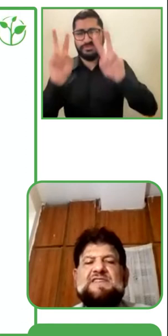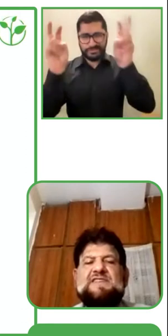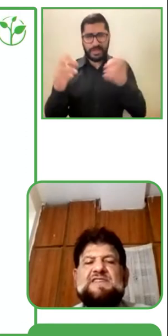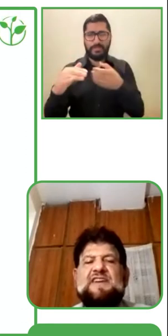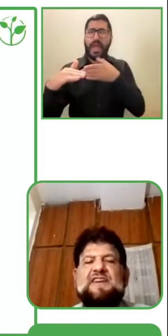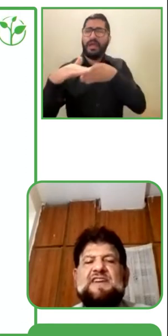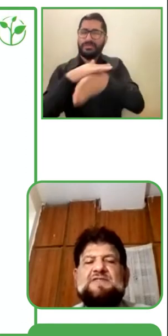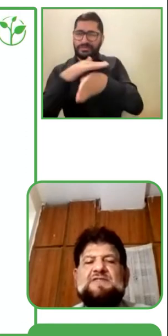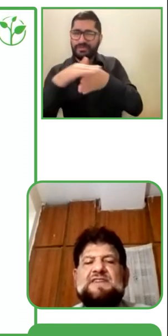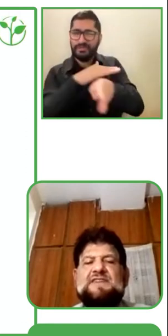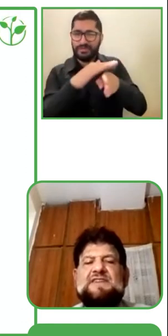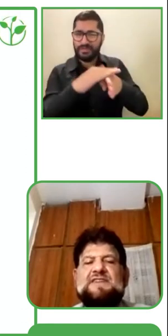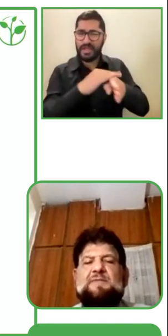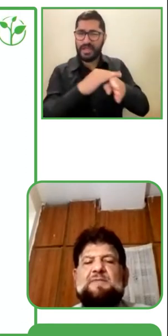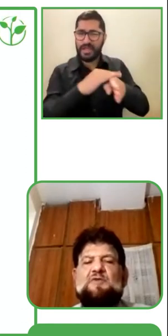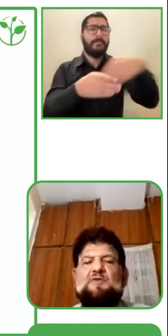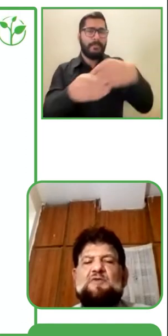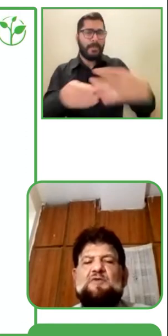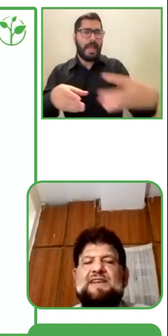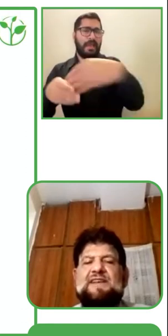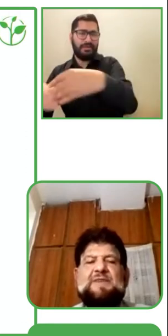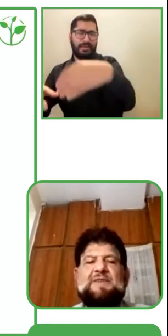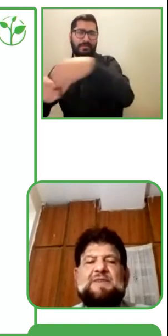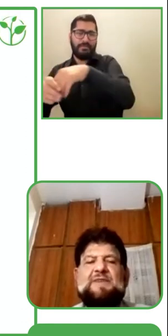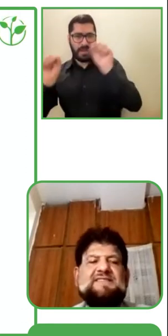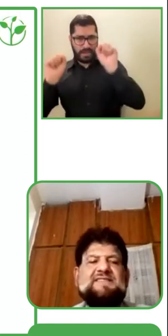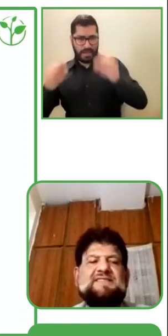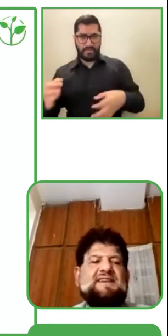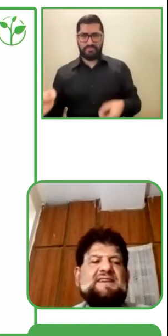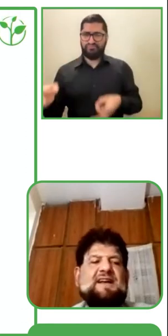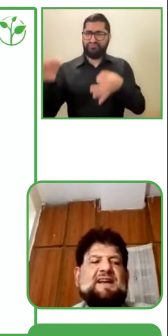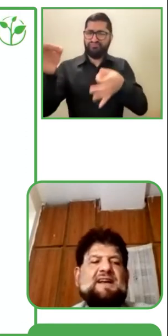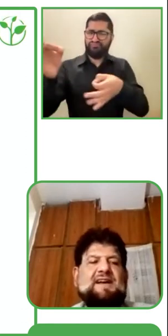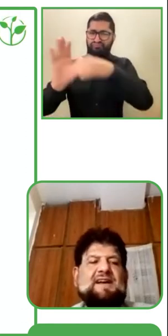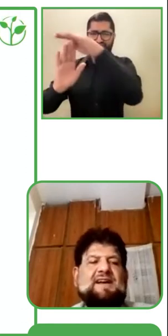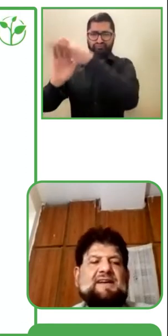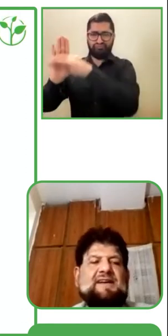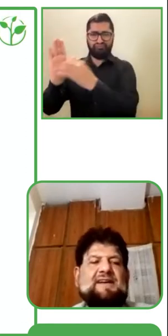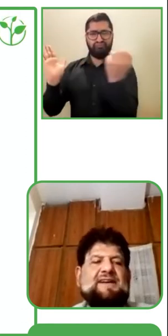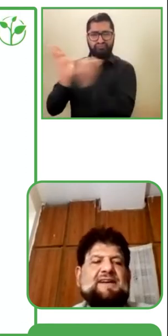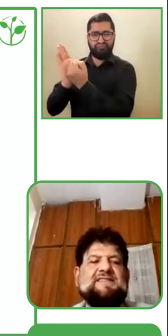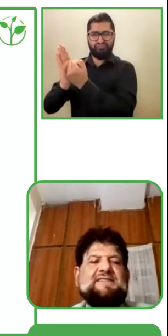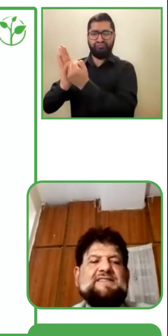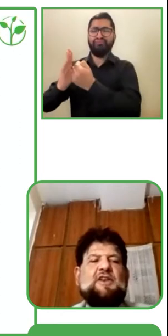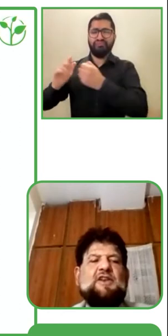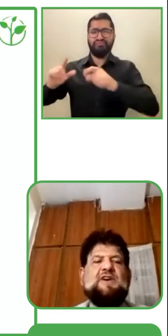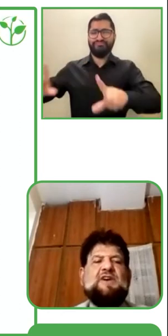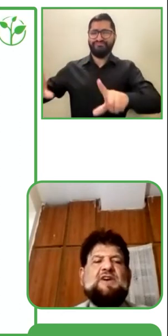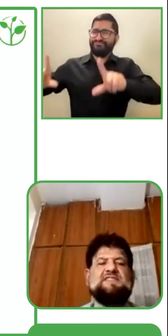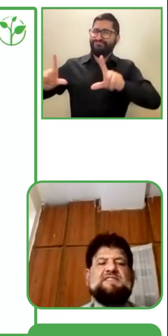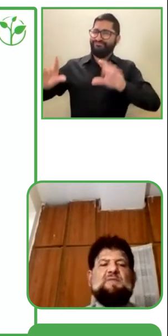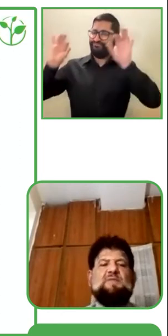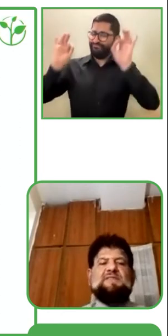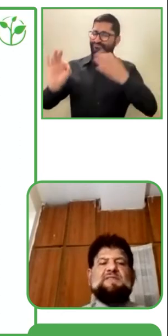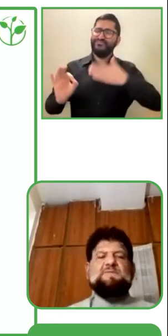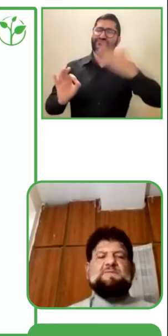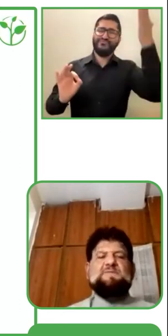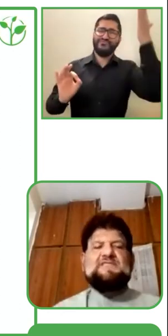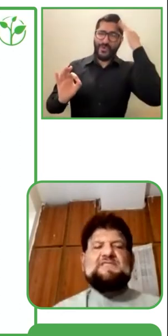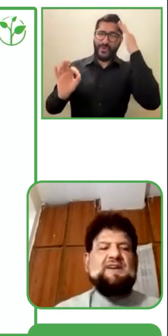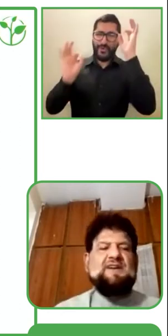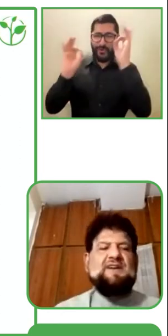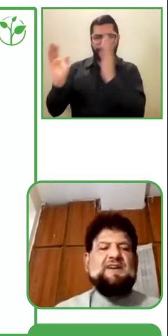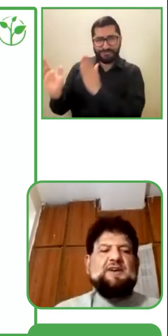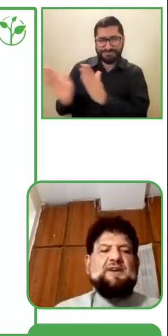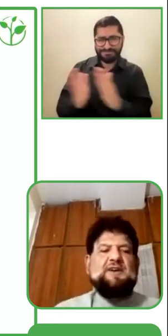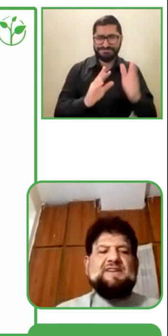AABRAR, which they can use it to set up mobile business as a low-cost mode of transportation